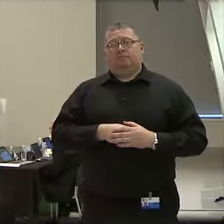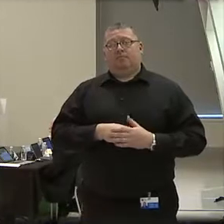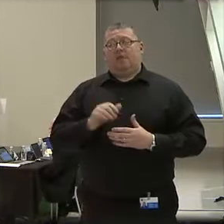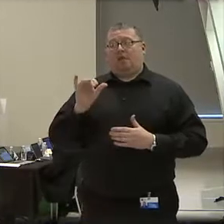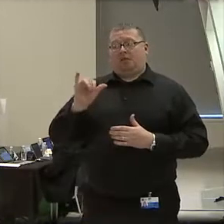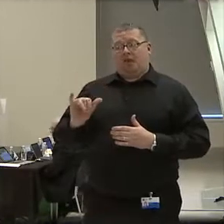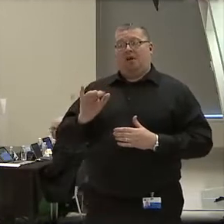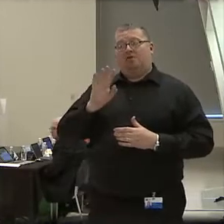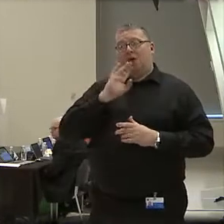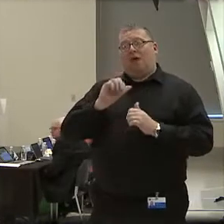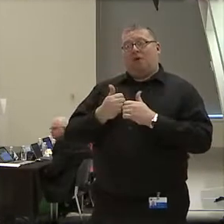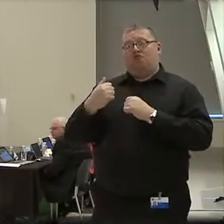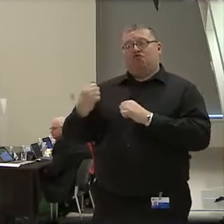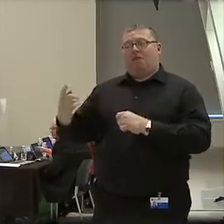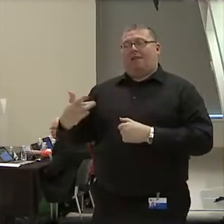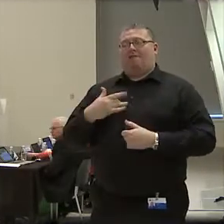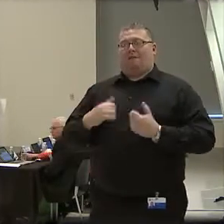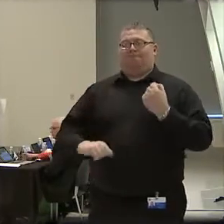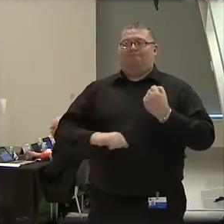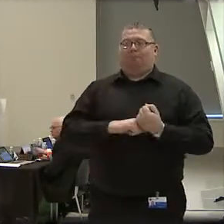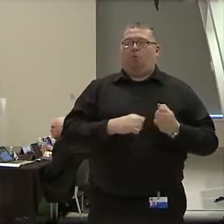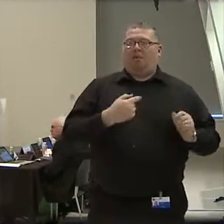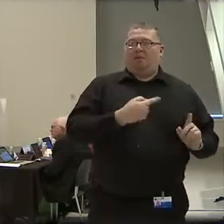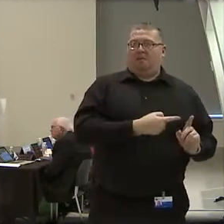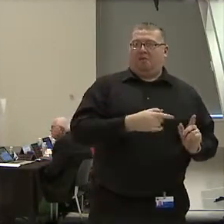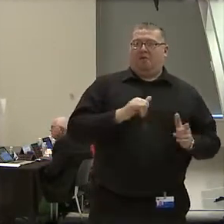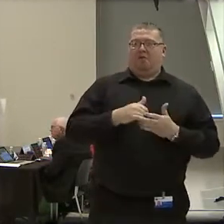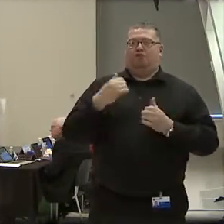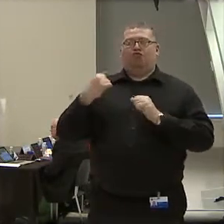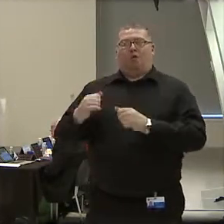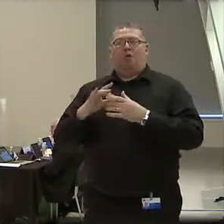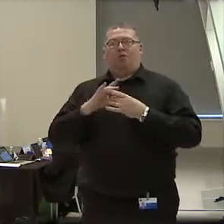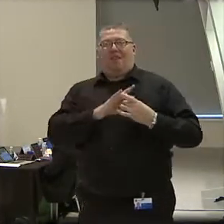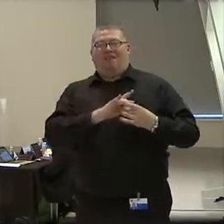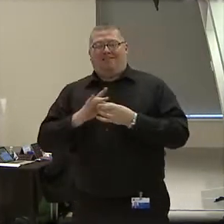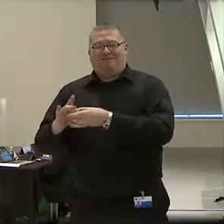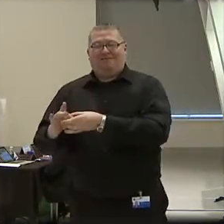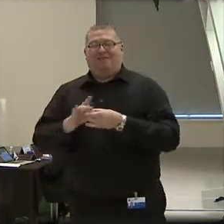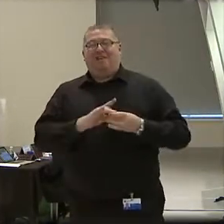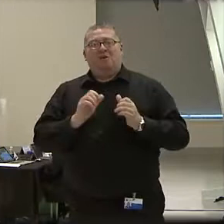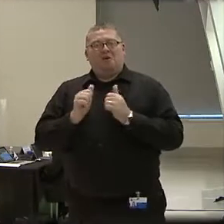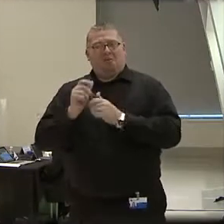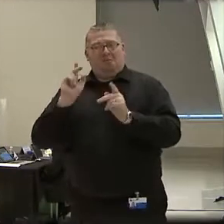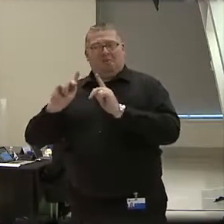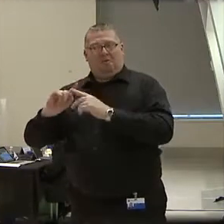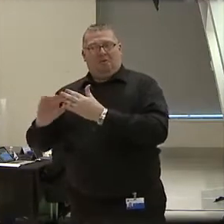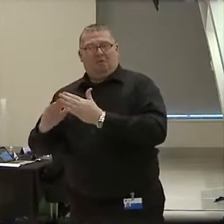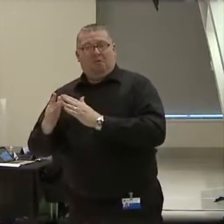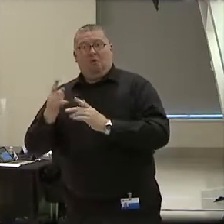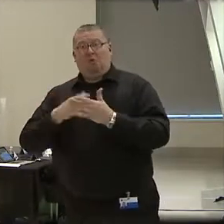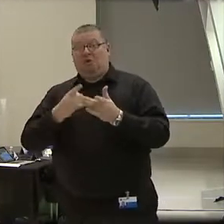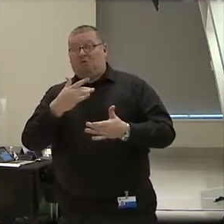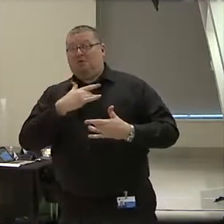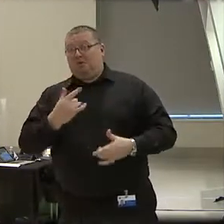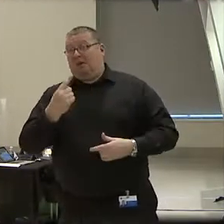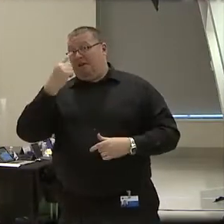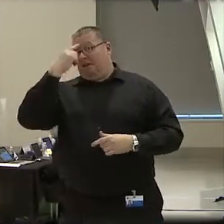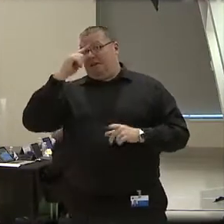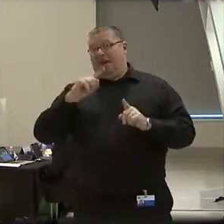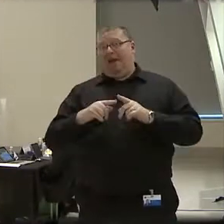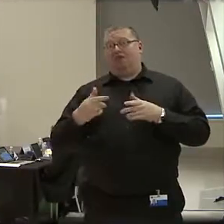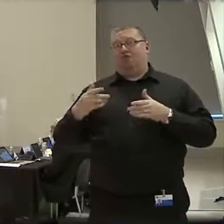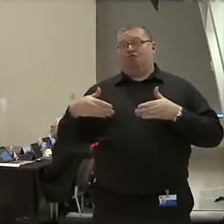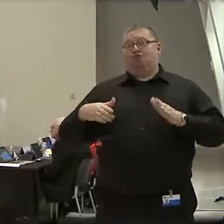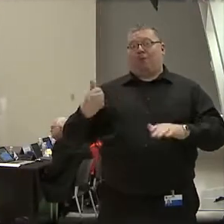how strong they felt about him. That's how strong the relationship was. It was what you would normally think of as a street